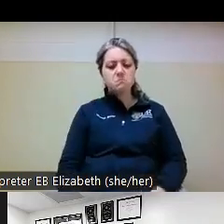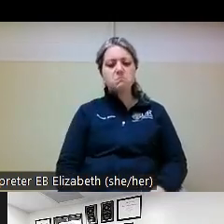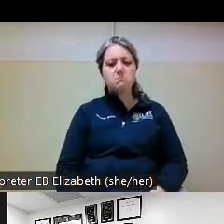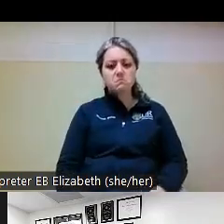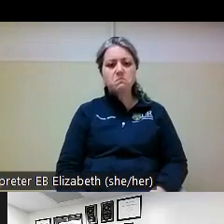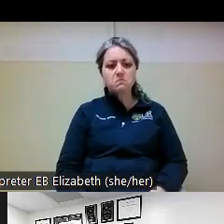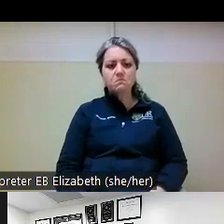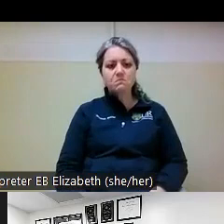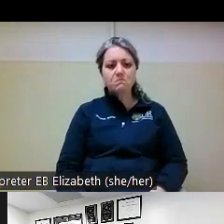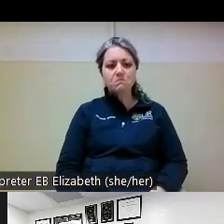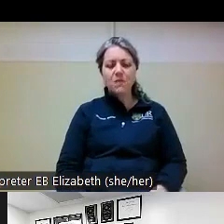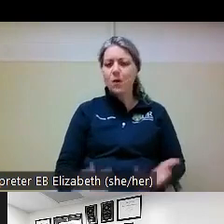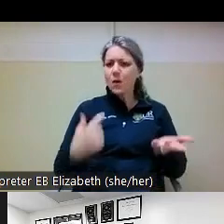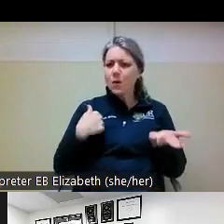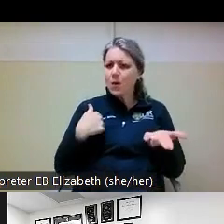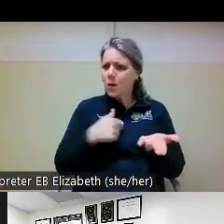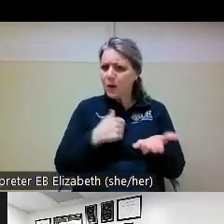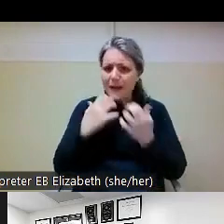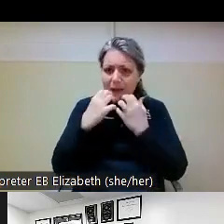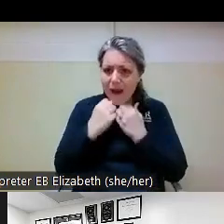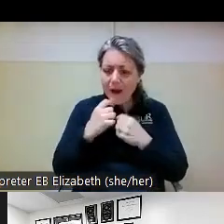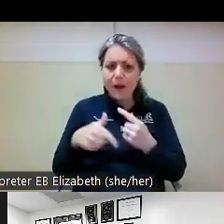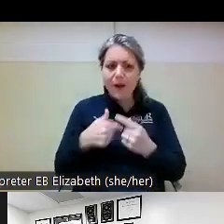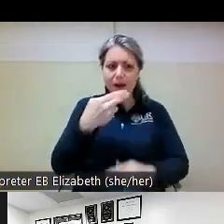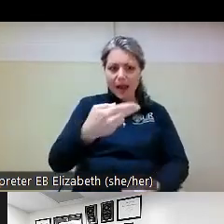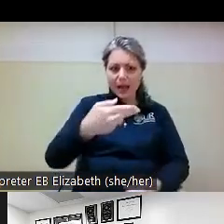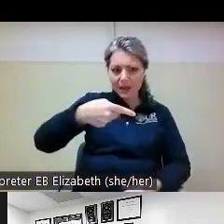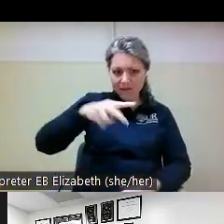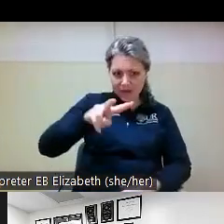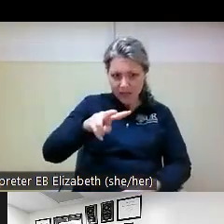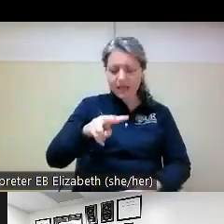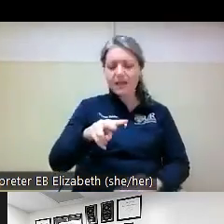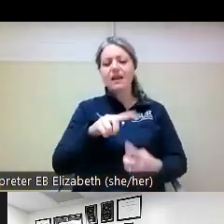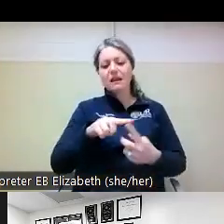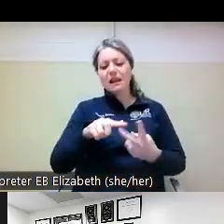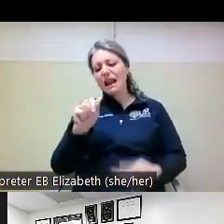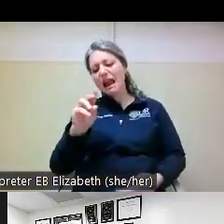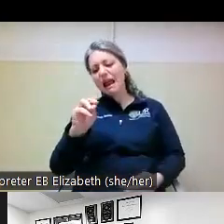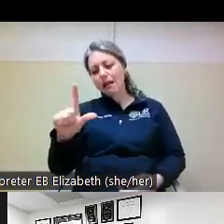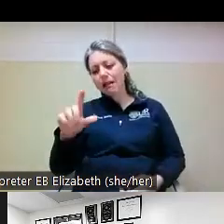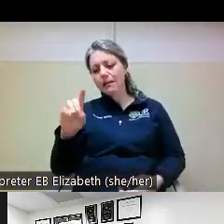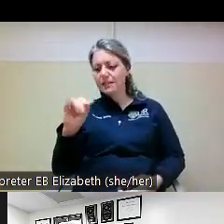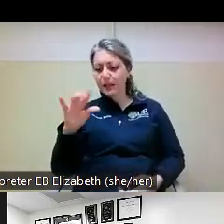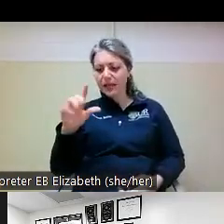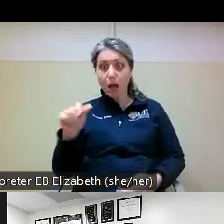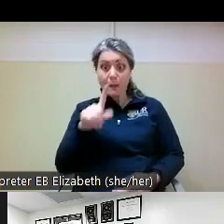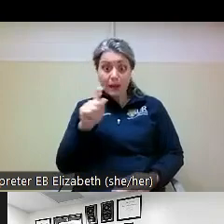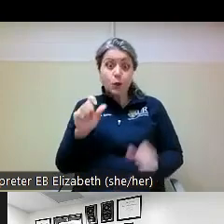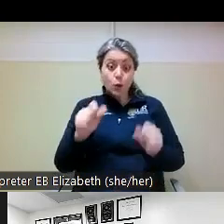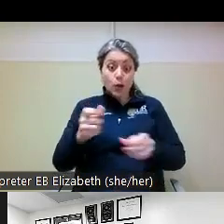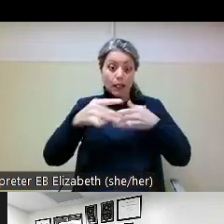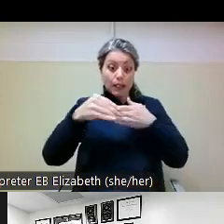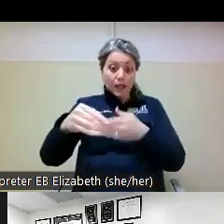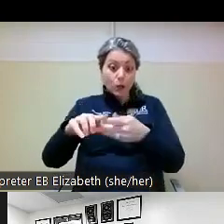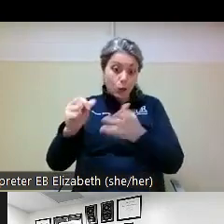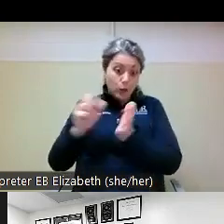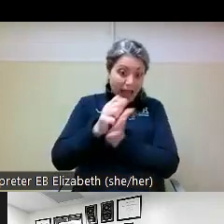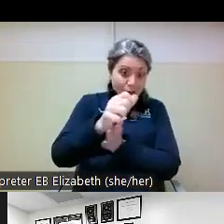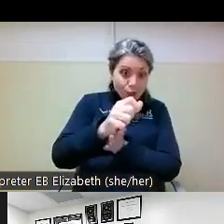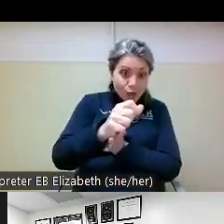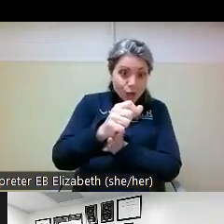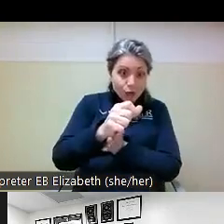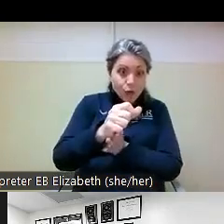So the reason we care about HPV and anal dysplasia is the risk of anal cancer. While the rates of colorectal cancers